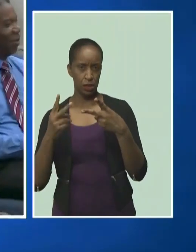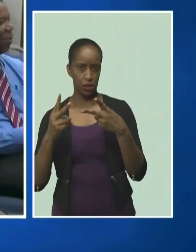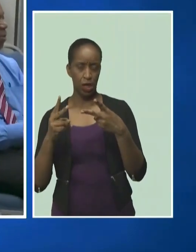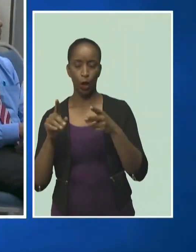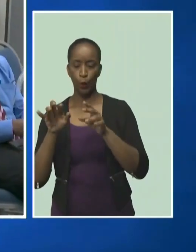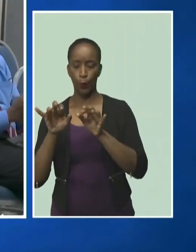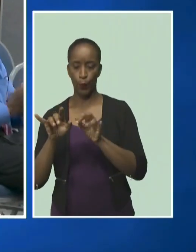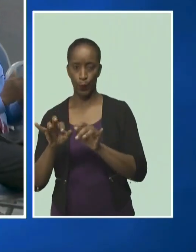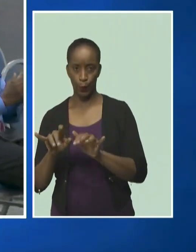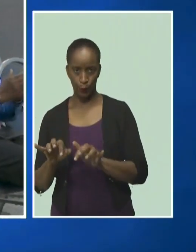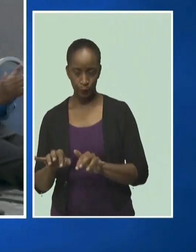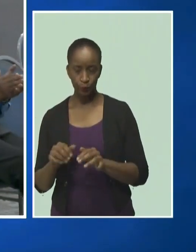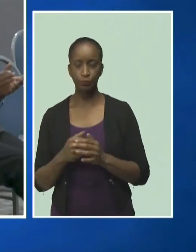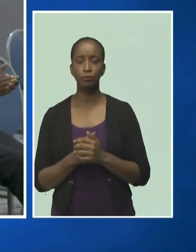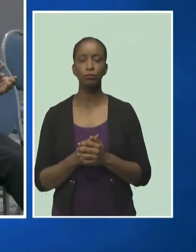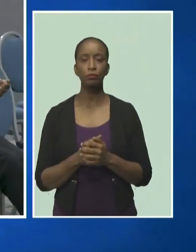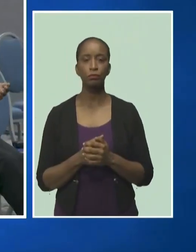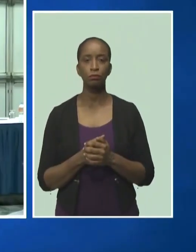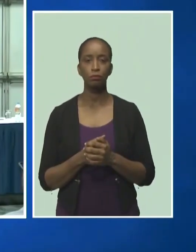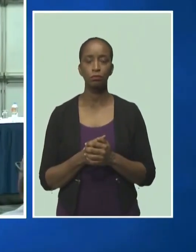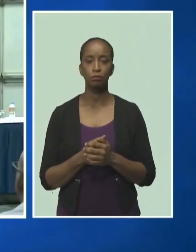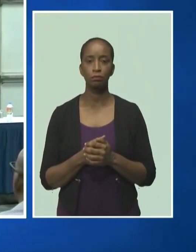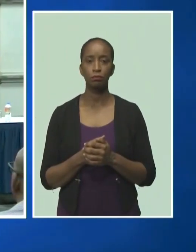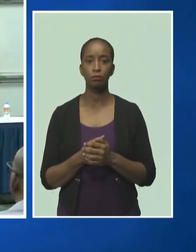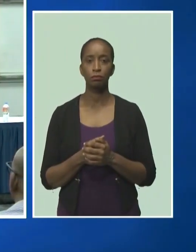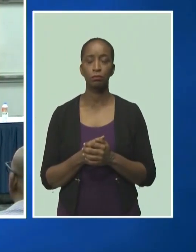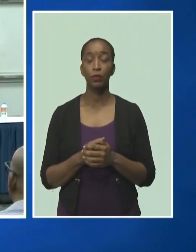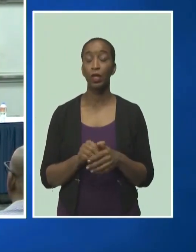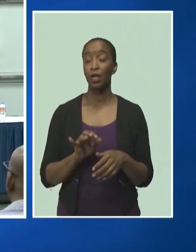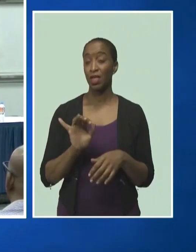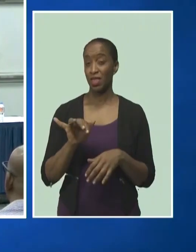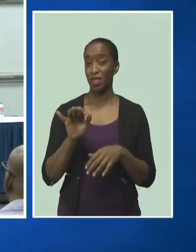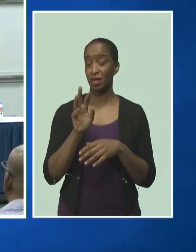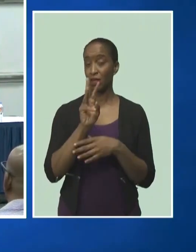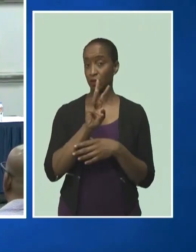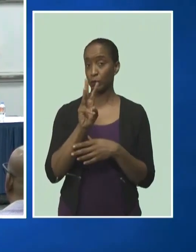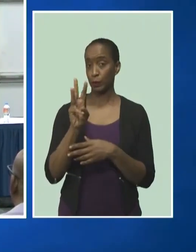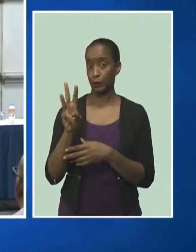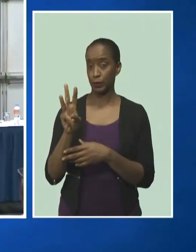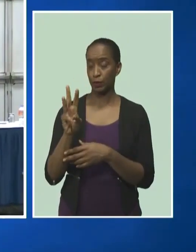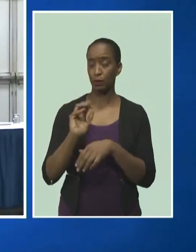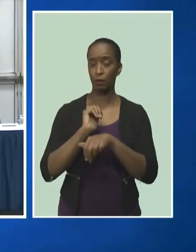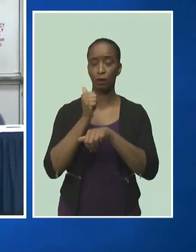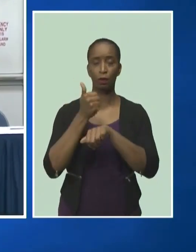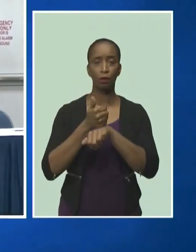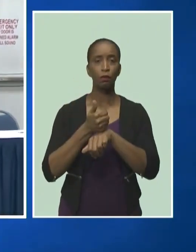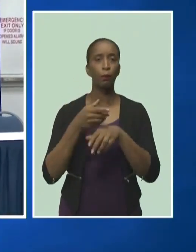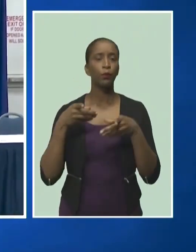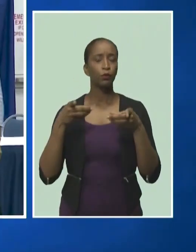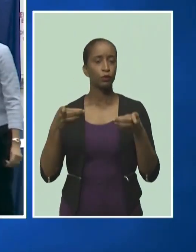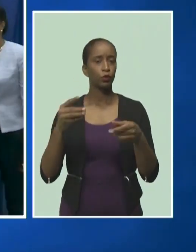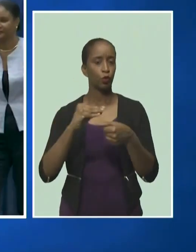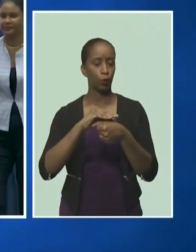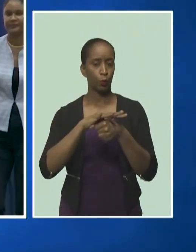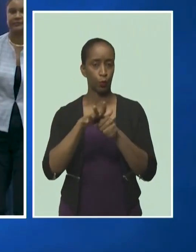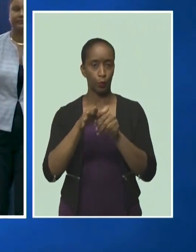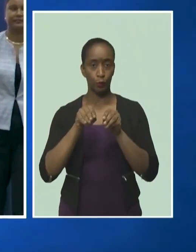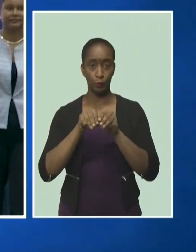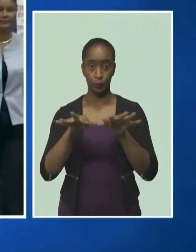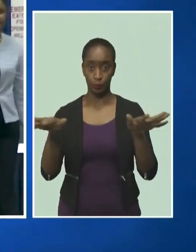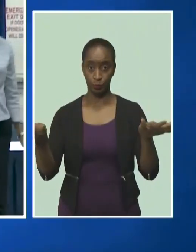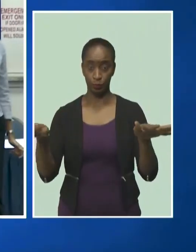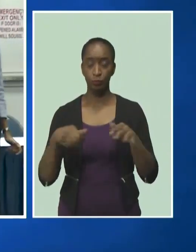Ms. Squires has revealed more details about the site, which was created during the COVID-19 pandemic. We have the About